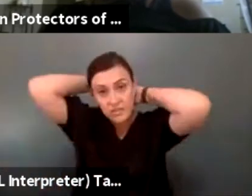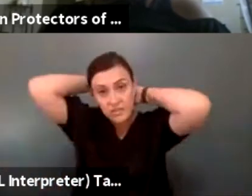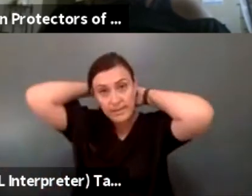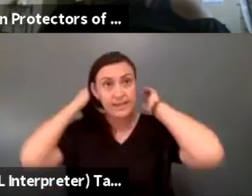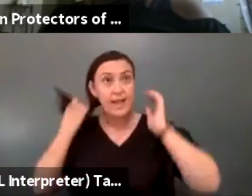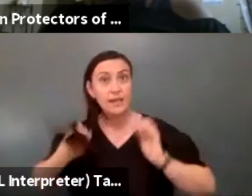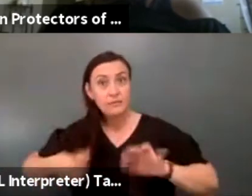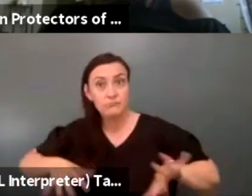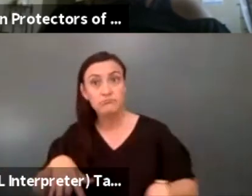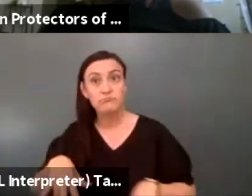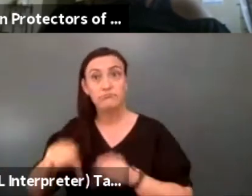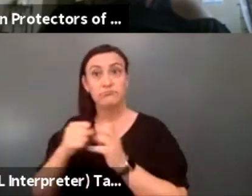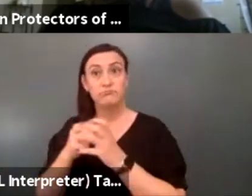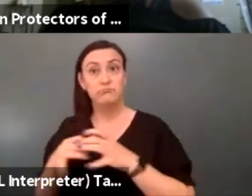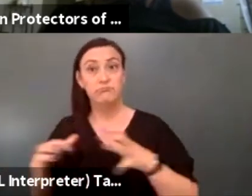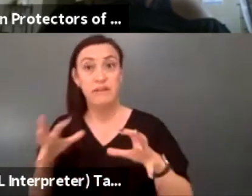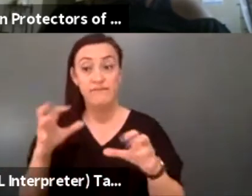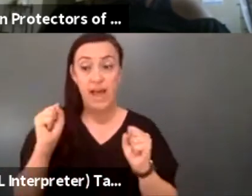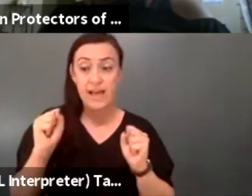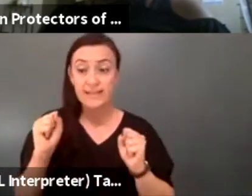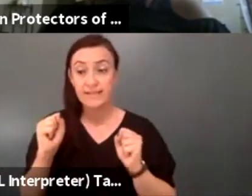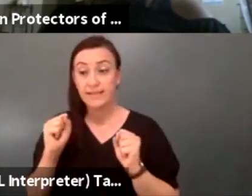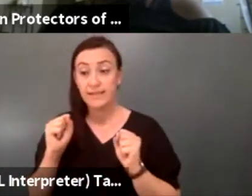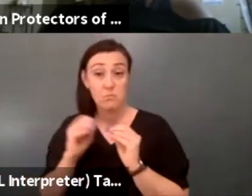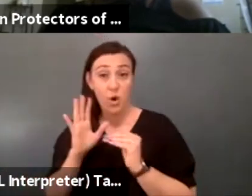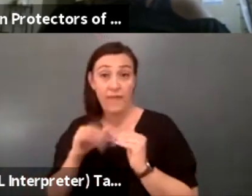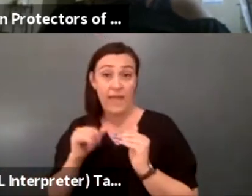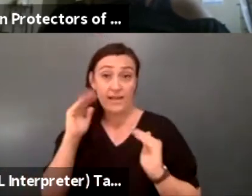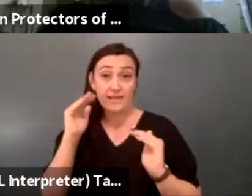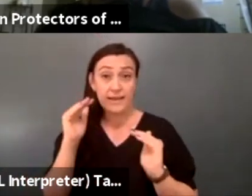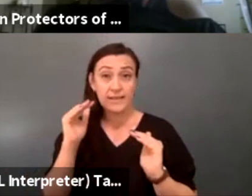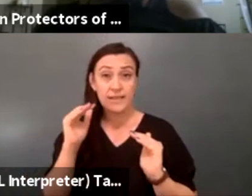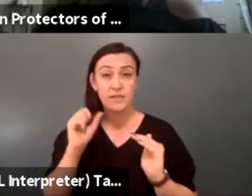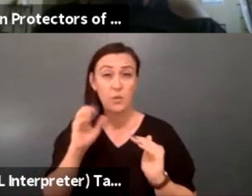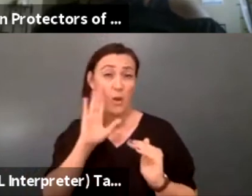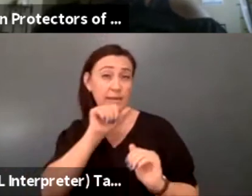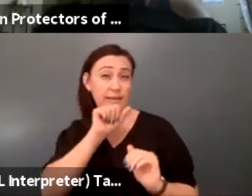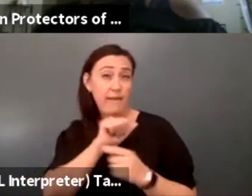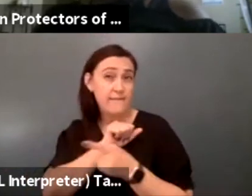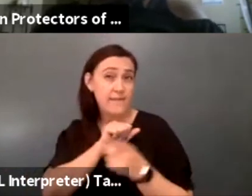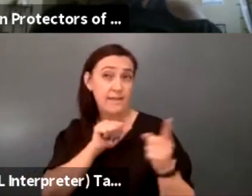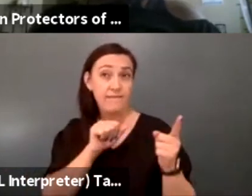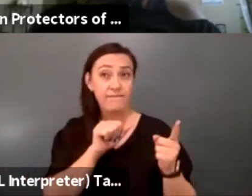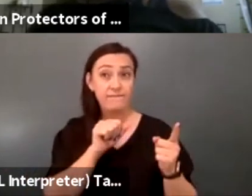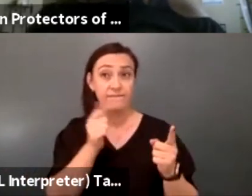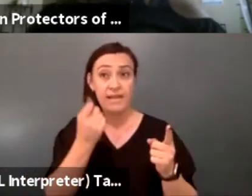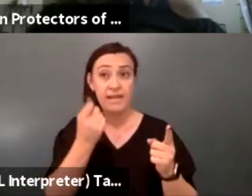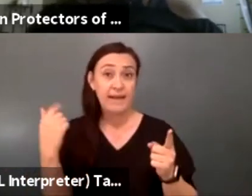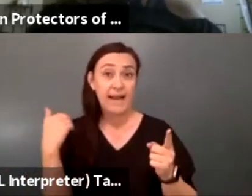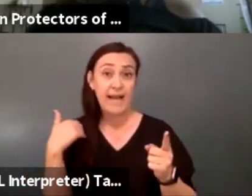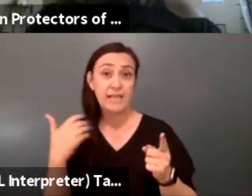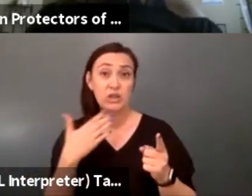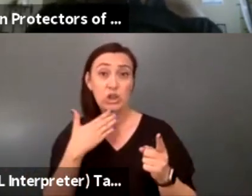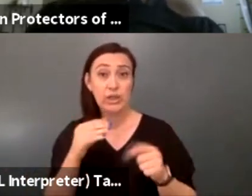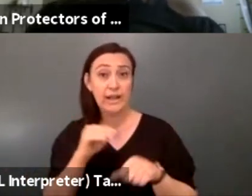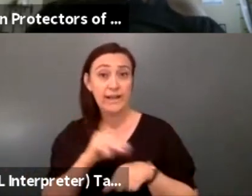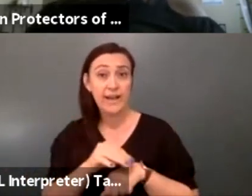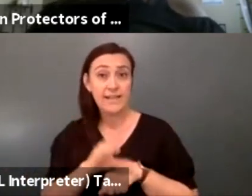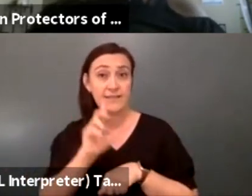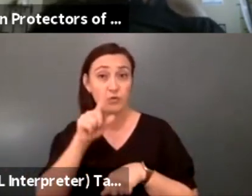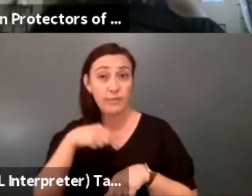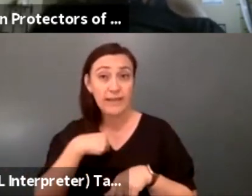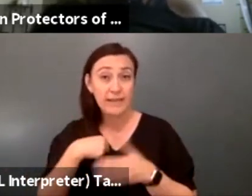lot of momentum faster than I even expected. And I would love if somebody has some good advice for me,